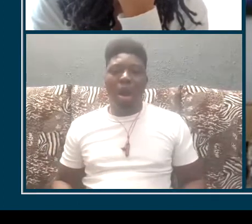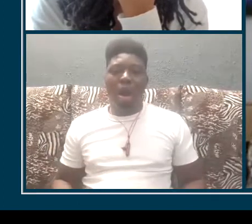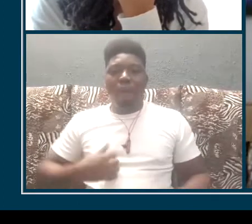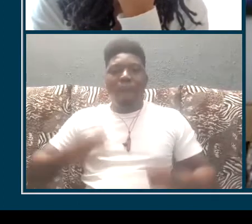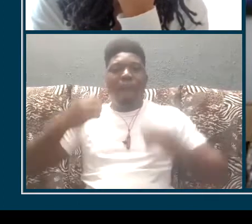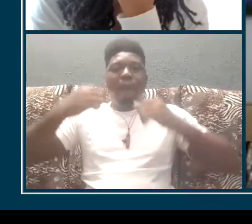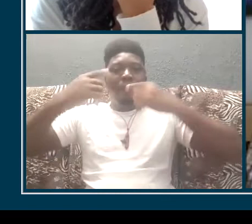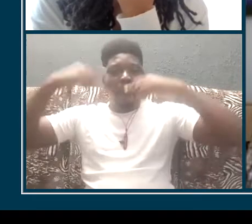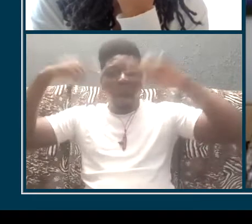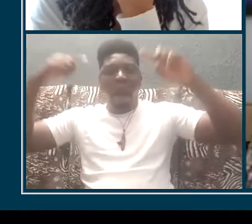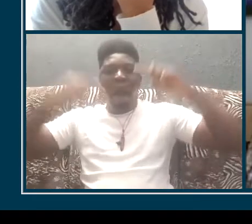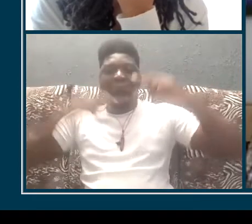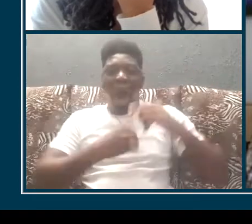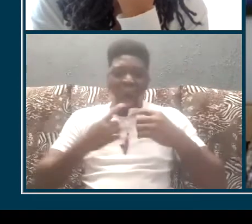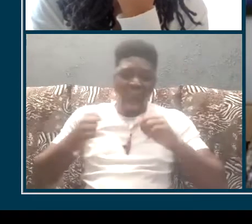life is